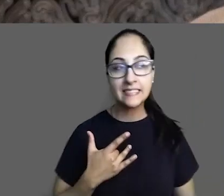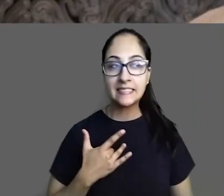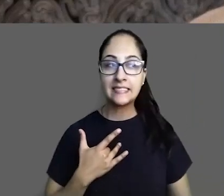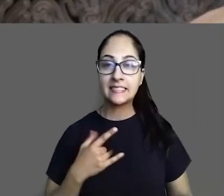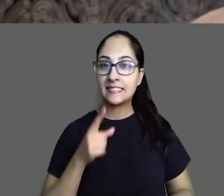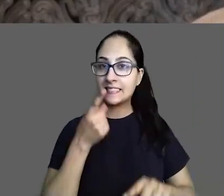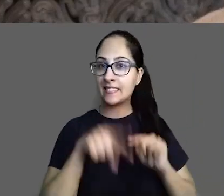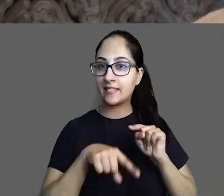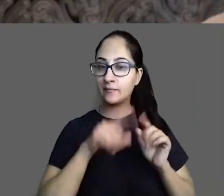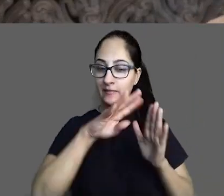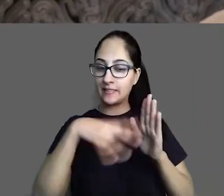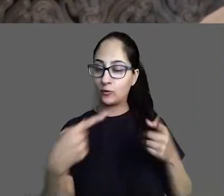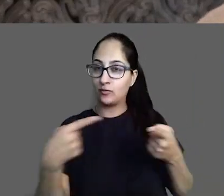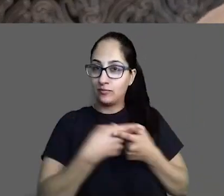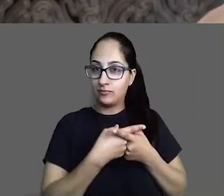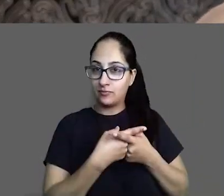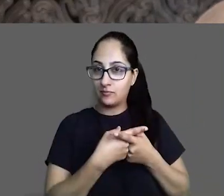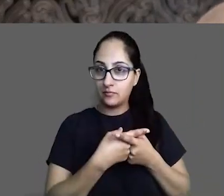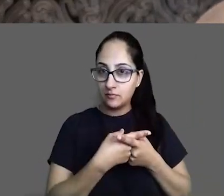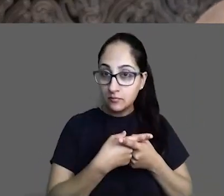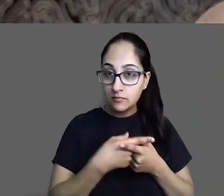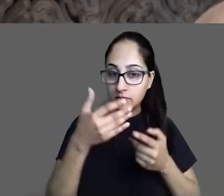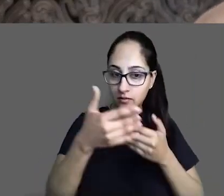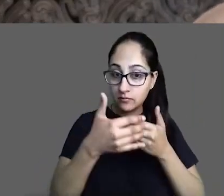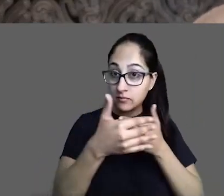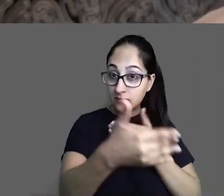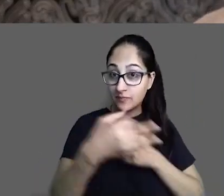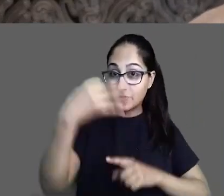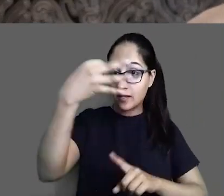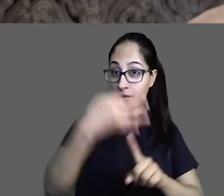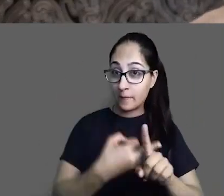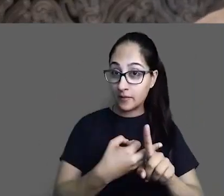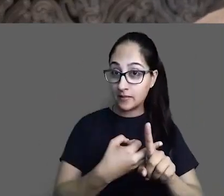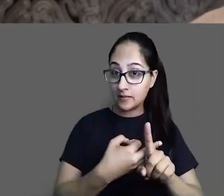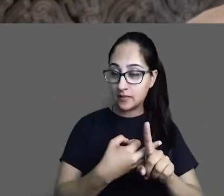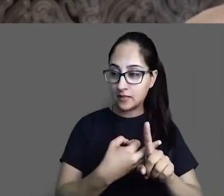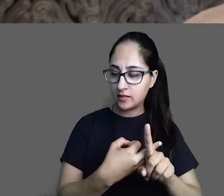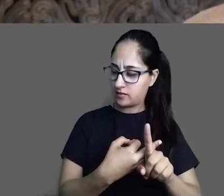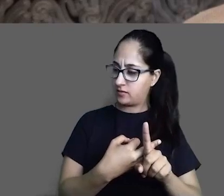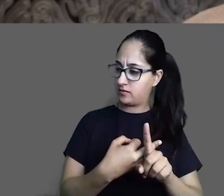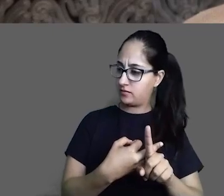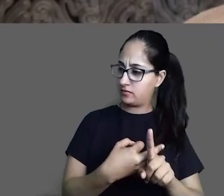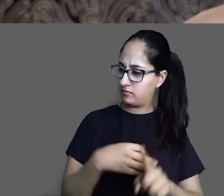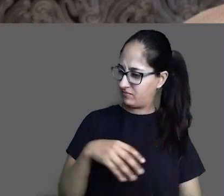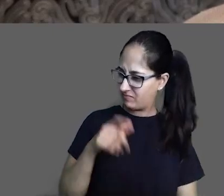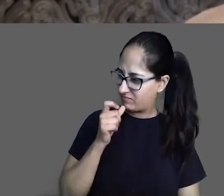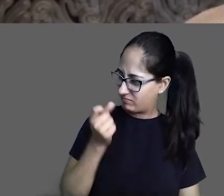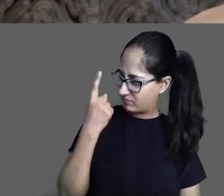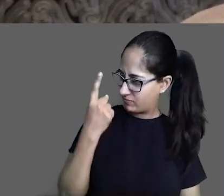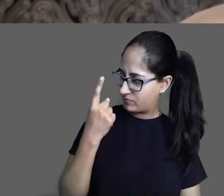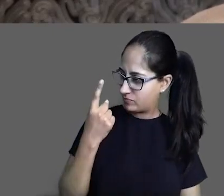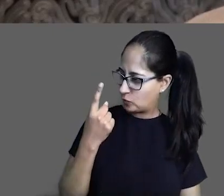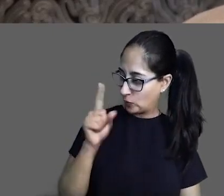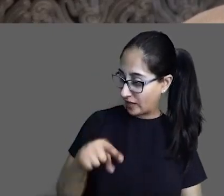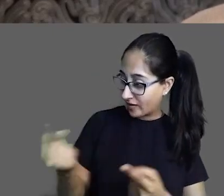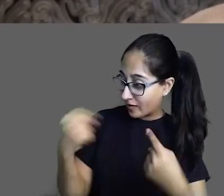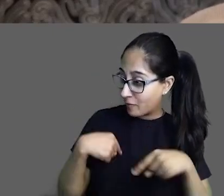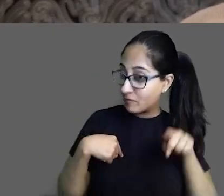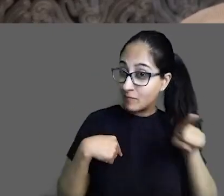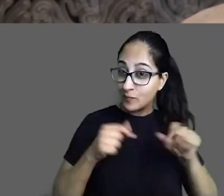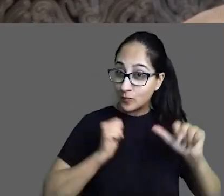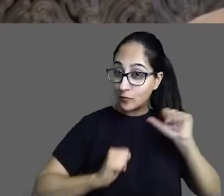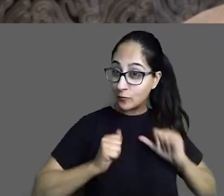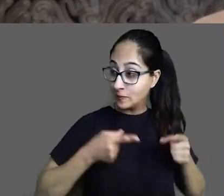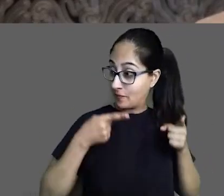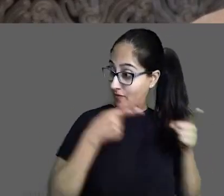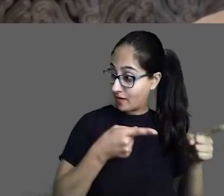it on that date." And we were about 9 months away from the event, and I was sort of astonished, and I asked him what was so important that